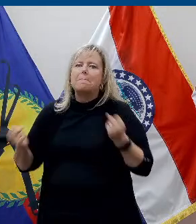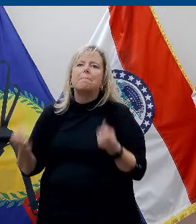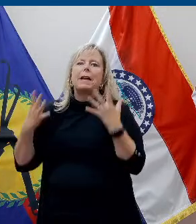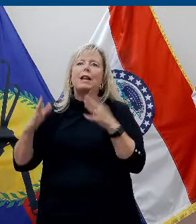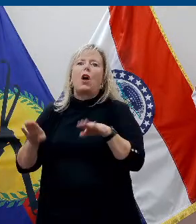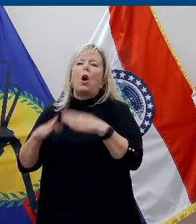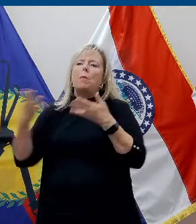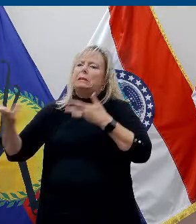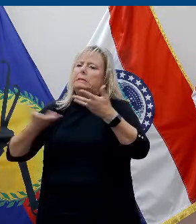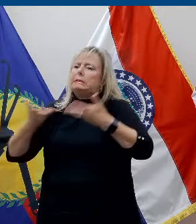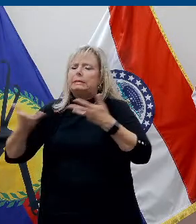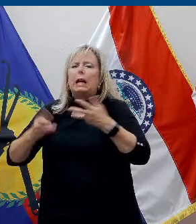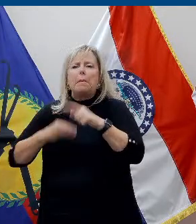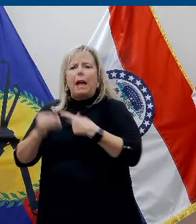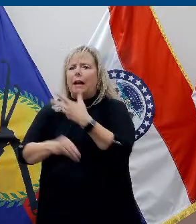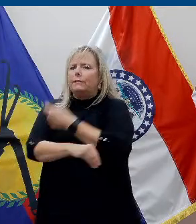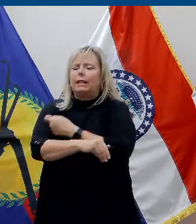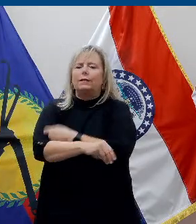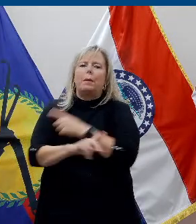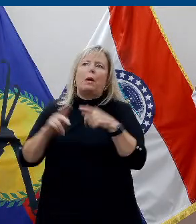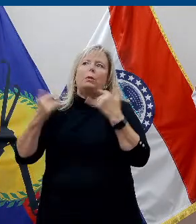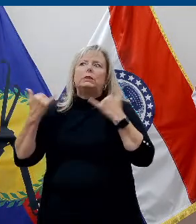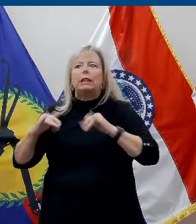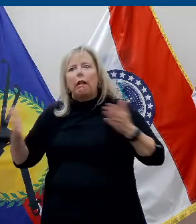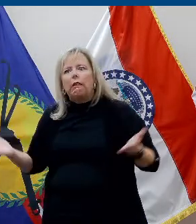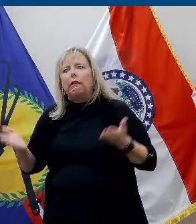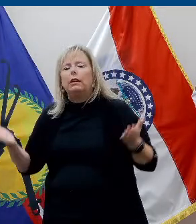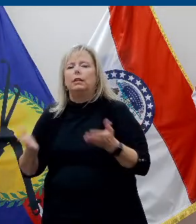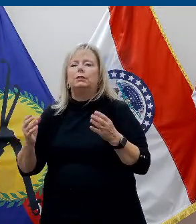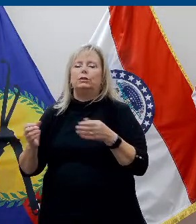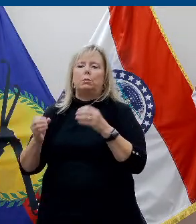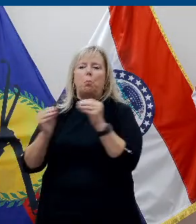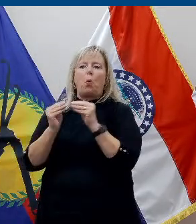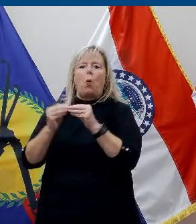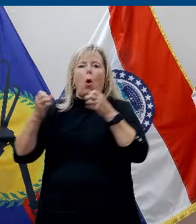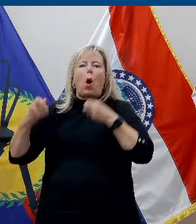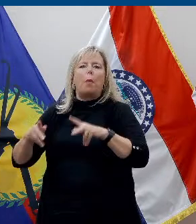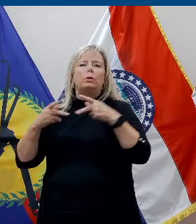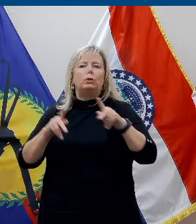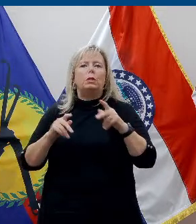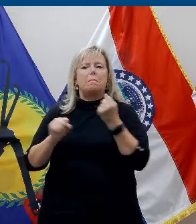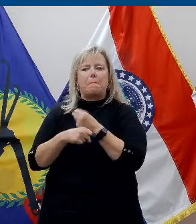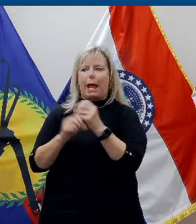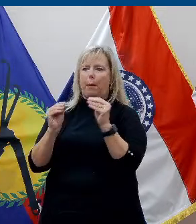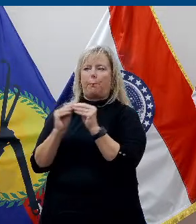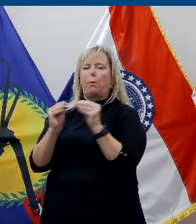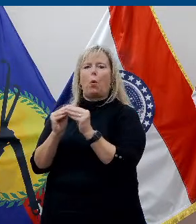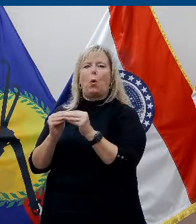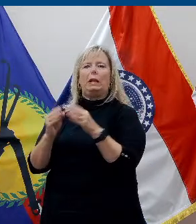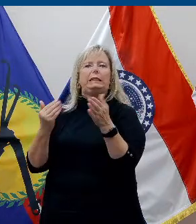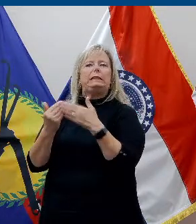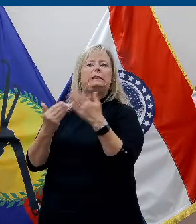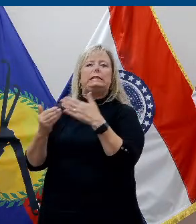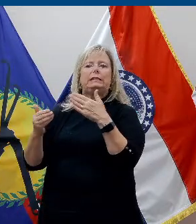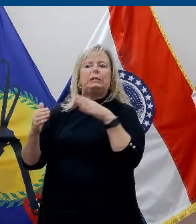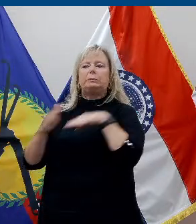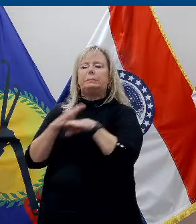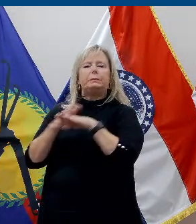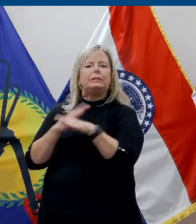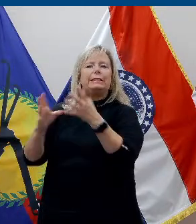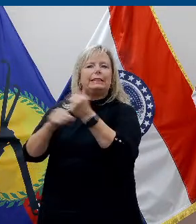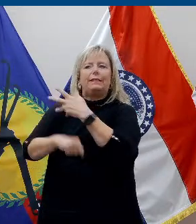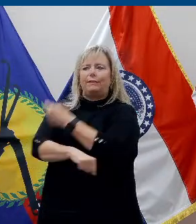open conversations as possible, but we are still pushing forward with opportunities to make that even more accessible and even